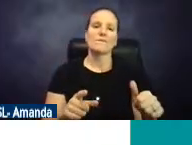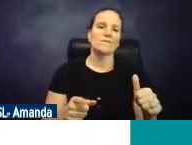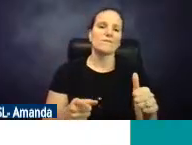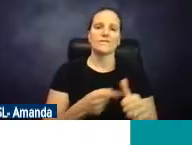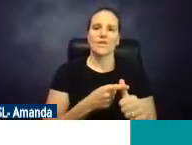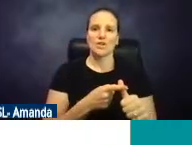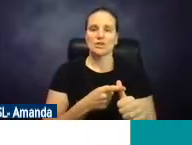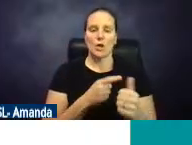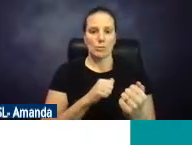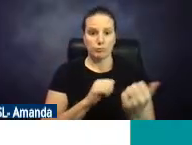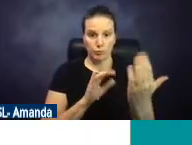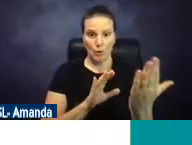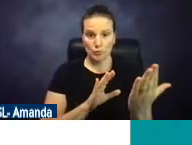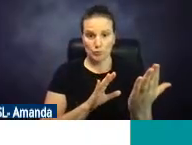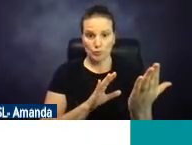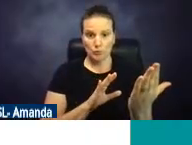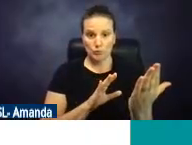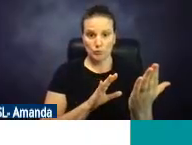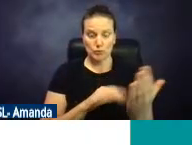approach.